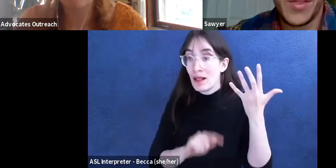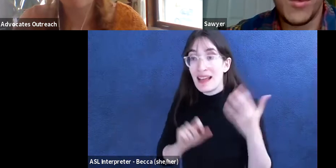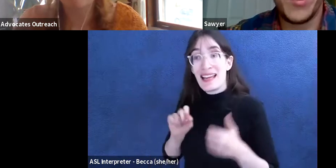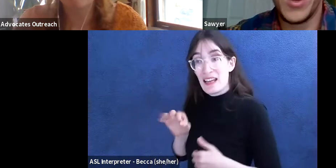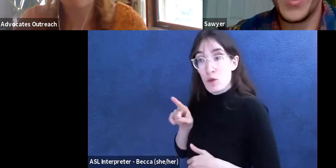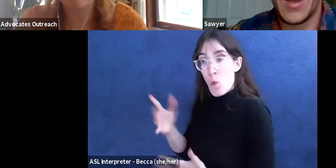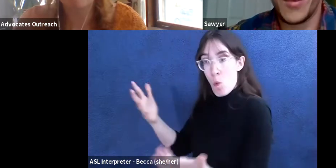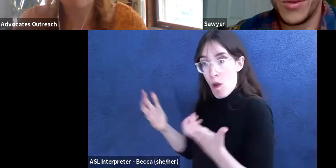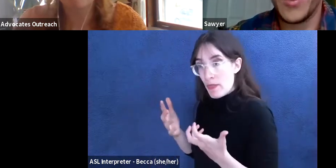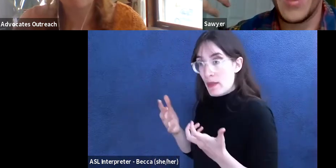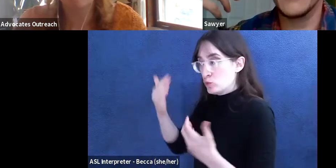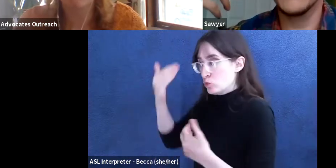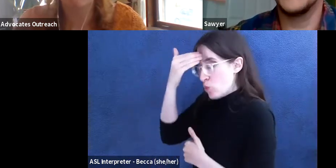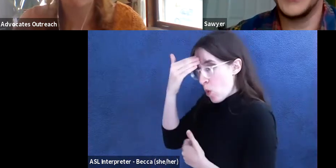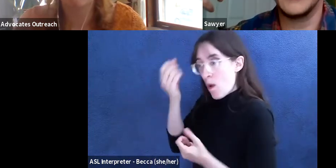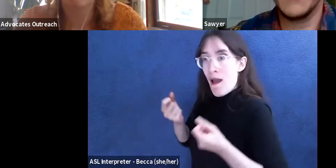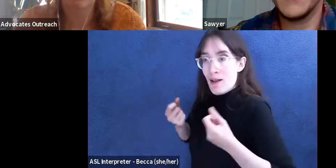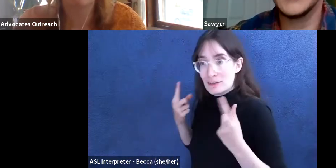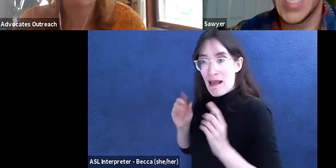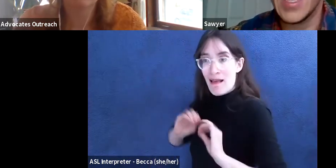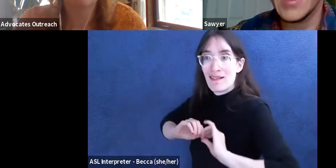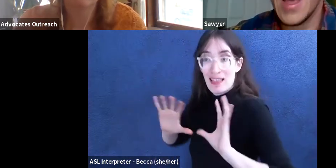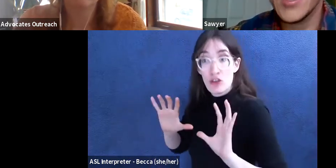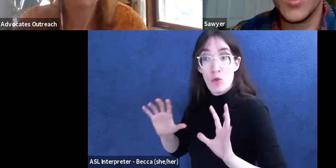is the best way to do that.